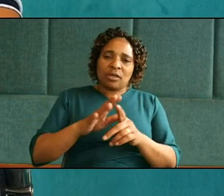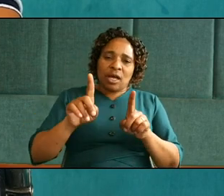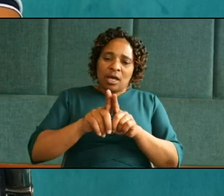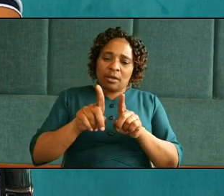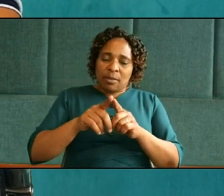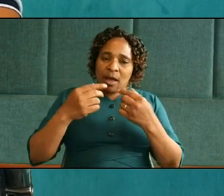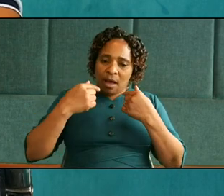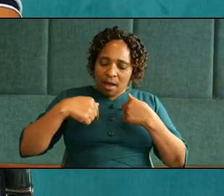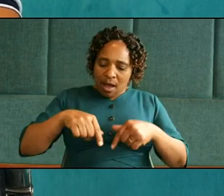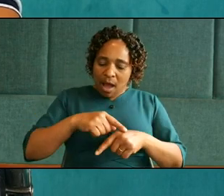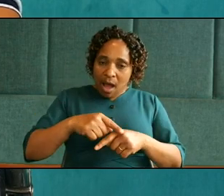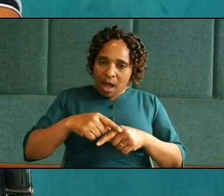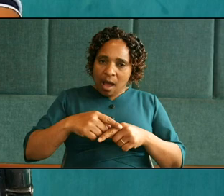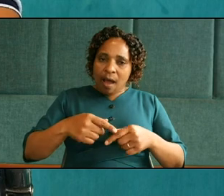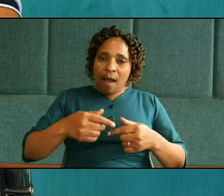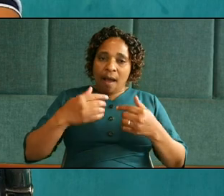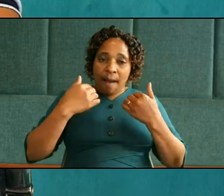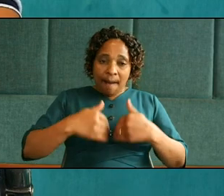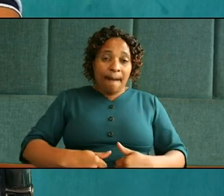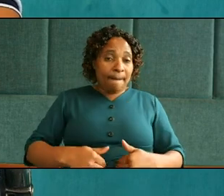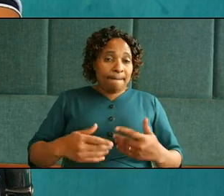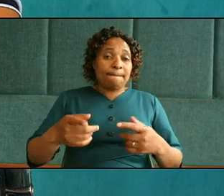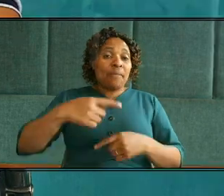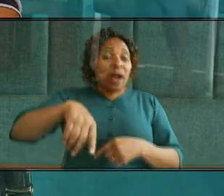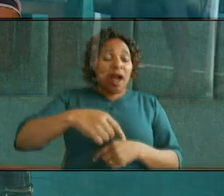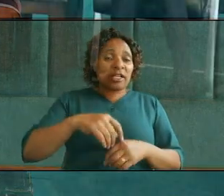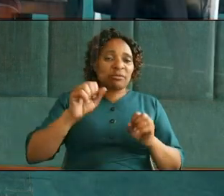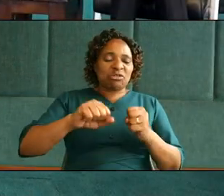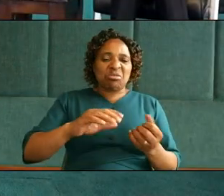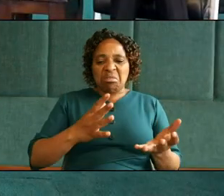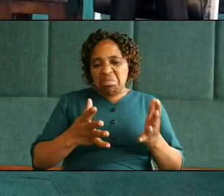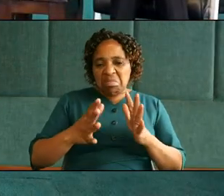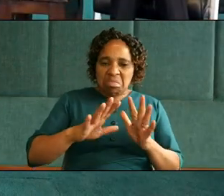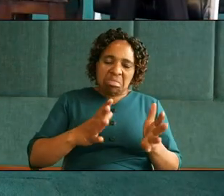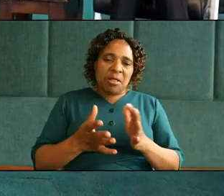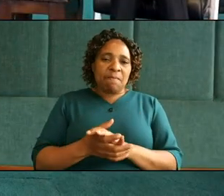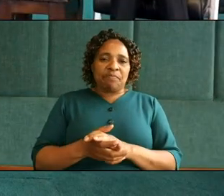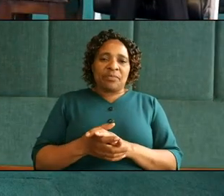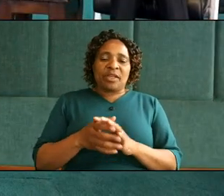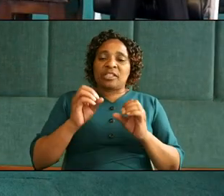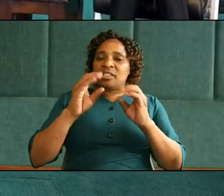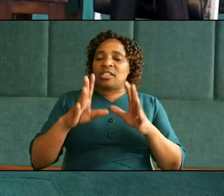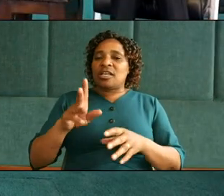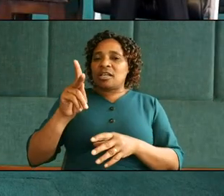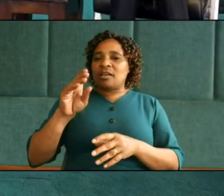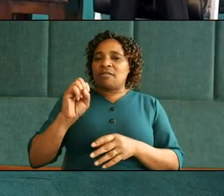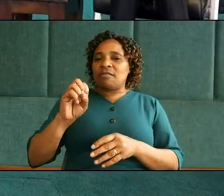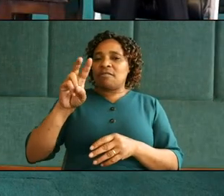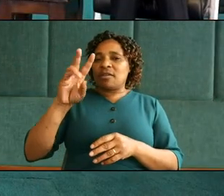our faithfulness to him can waver. That's true. Maybe Teacher Kevin, any thoughts on that?